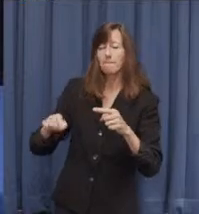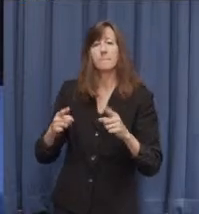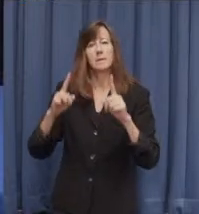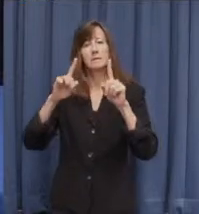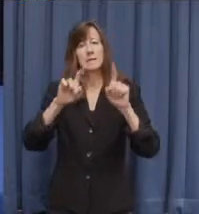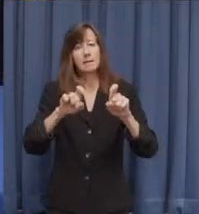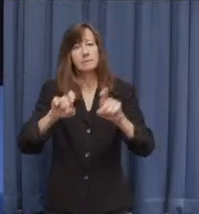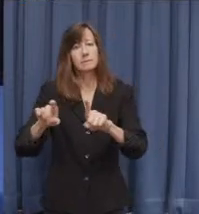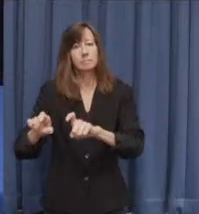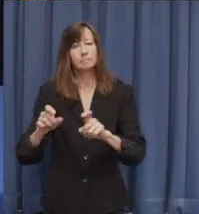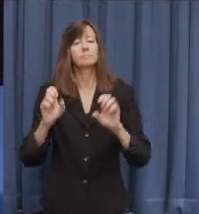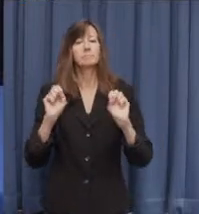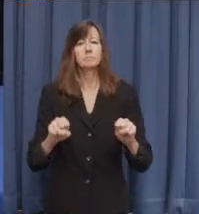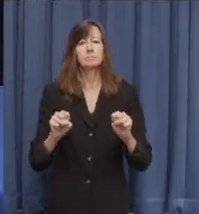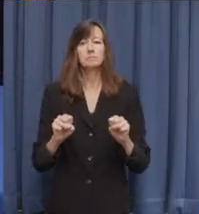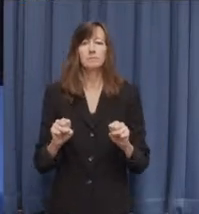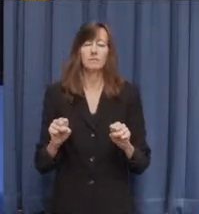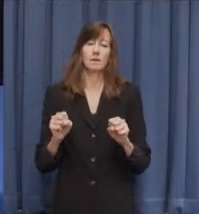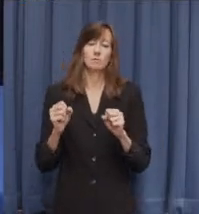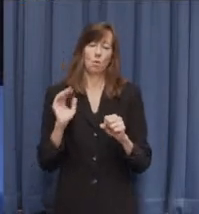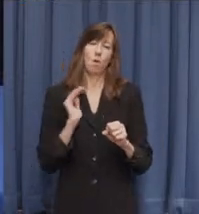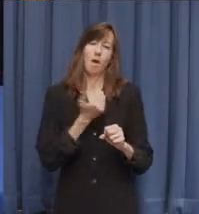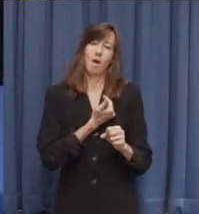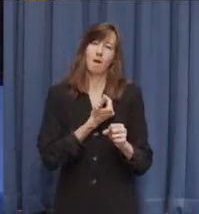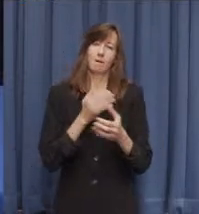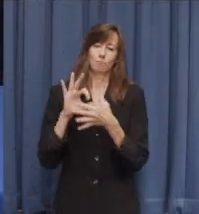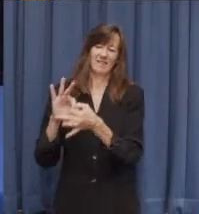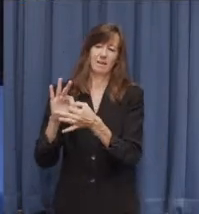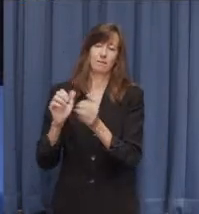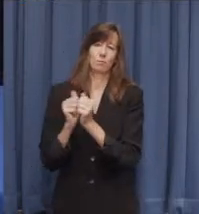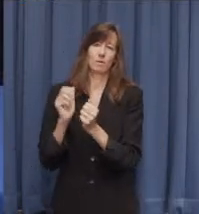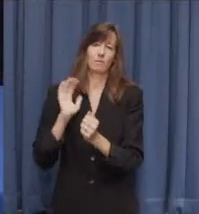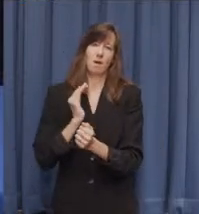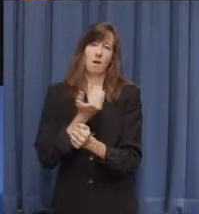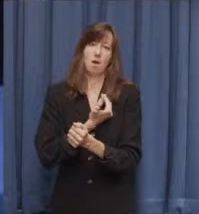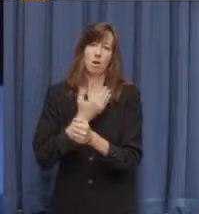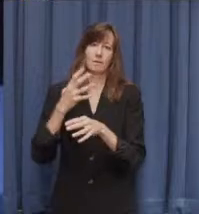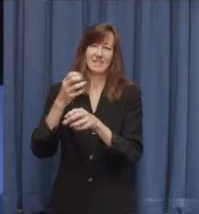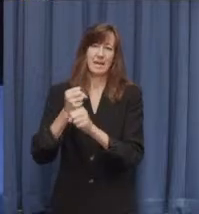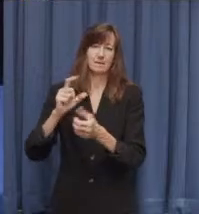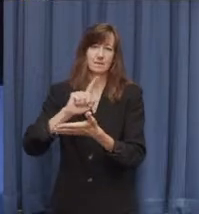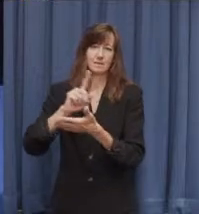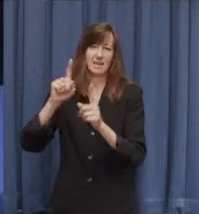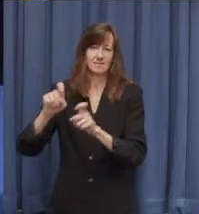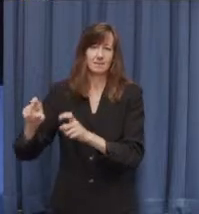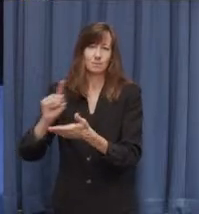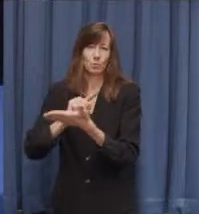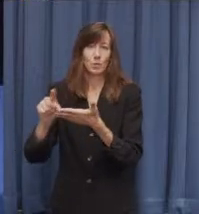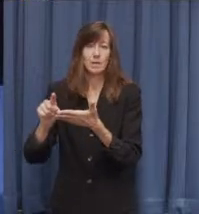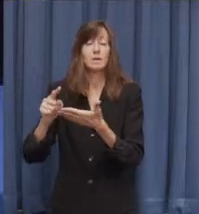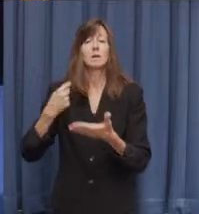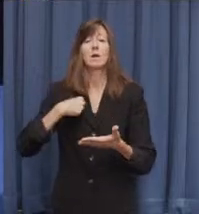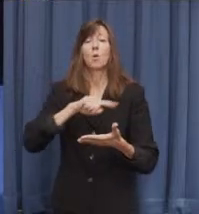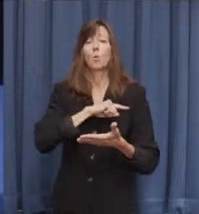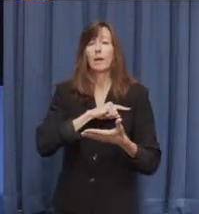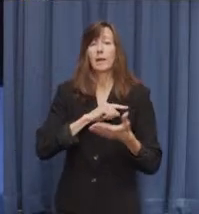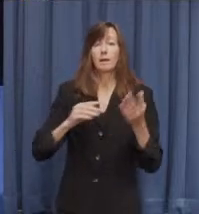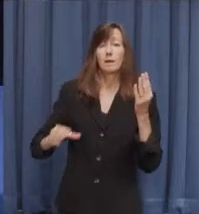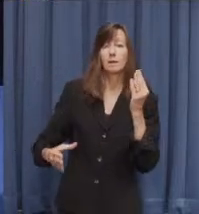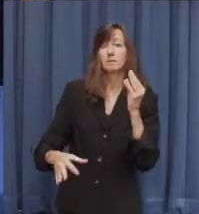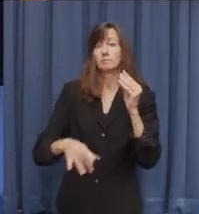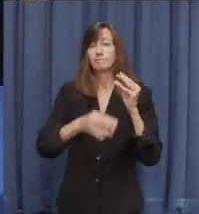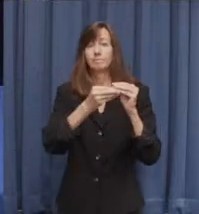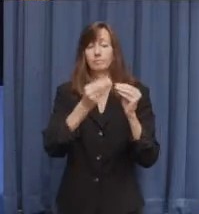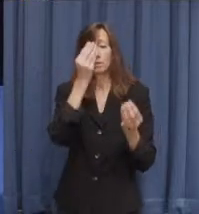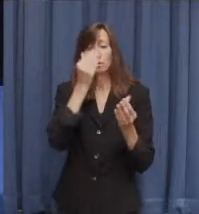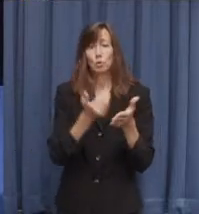Get Tested Week effort, we've updated our Ulster County NY website. We are